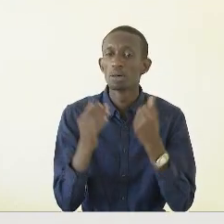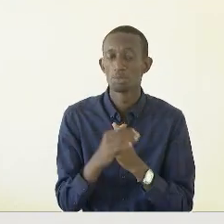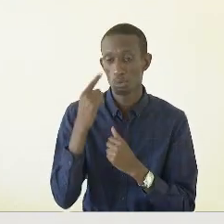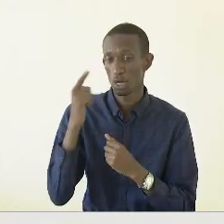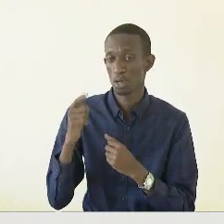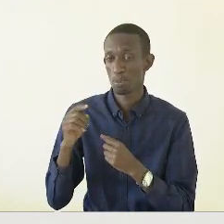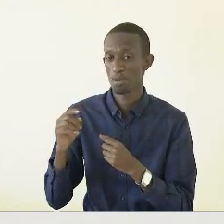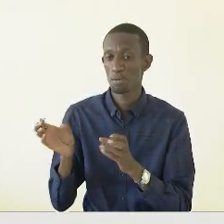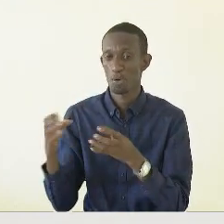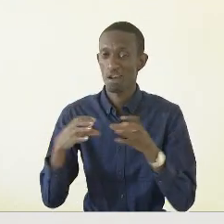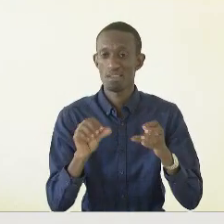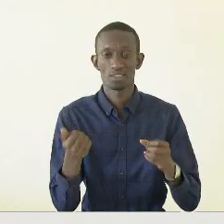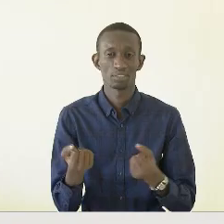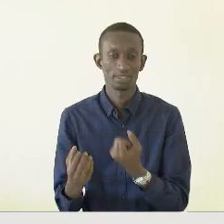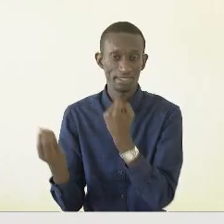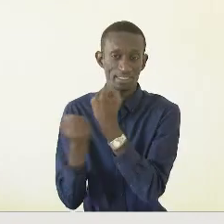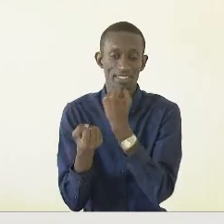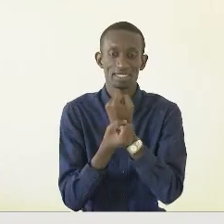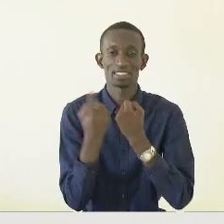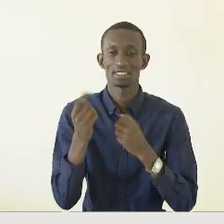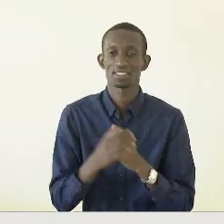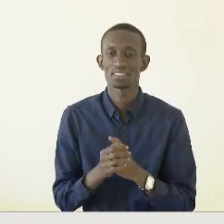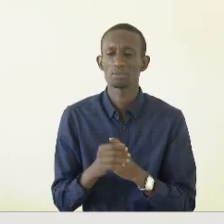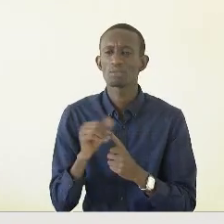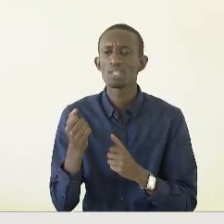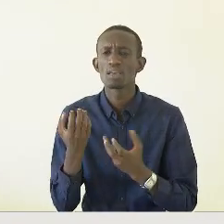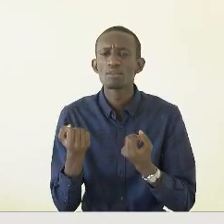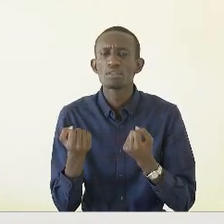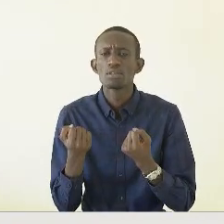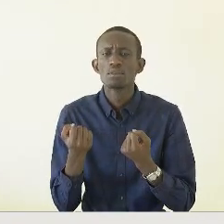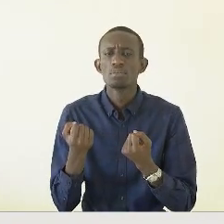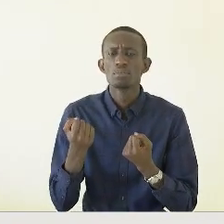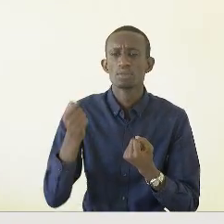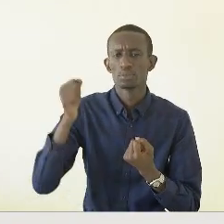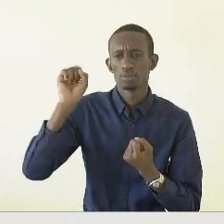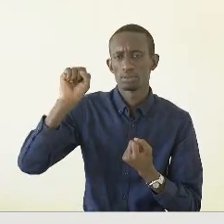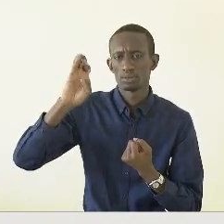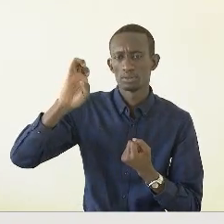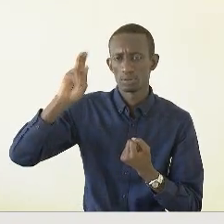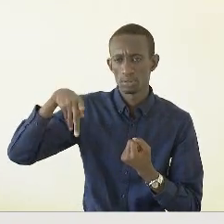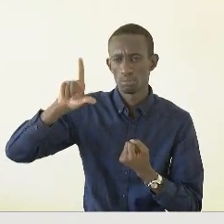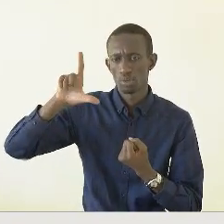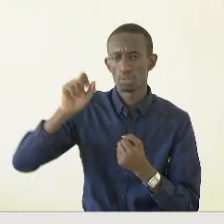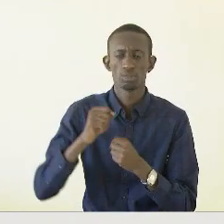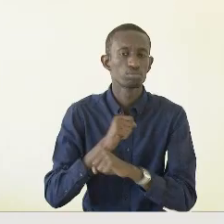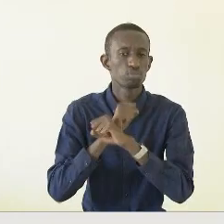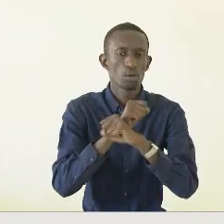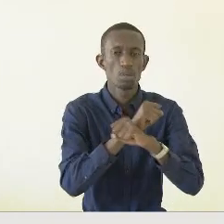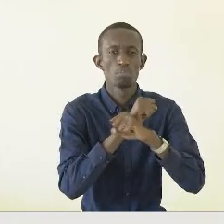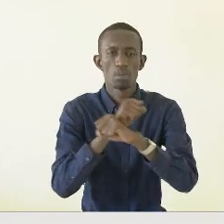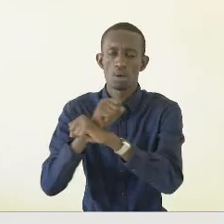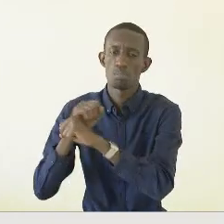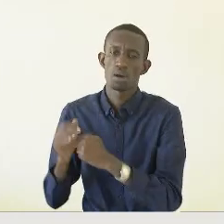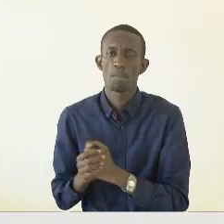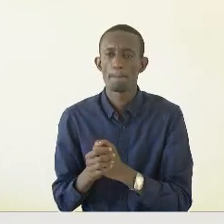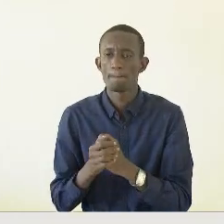there. Then it has sepals for protecting the young parts of the flower. It has petals